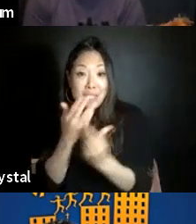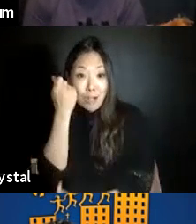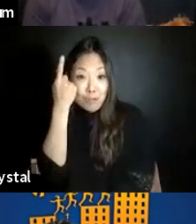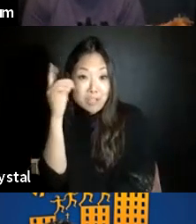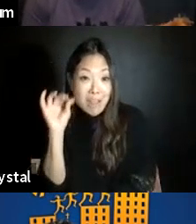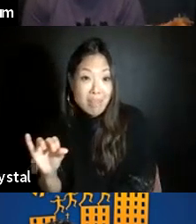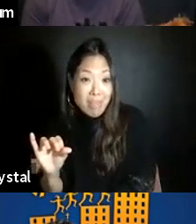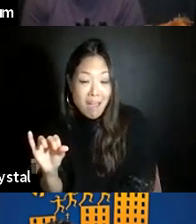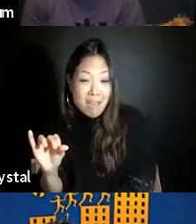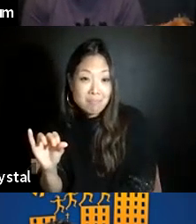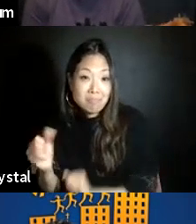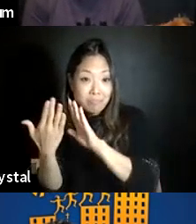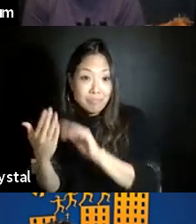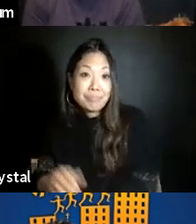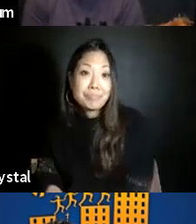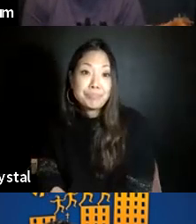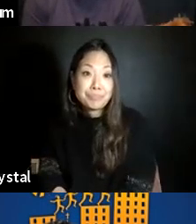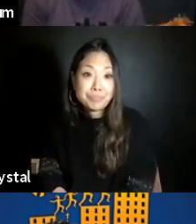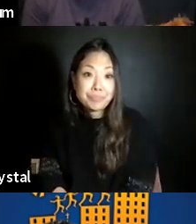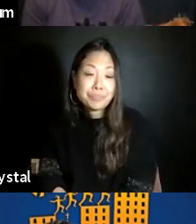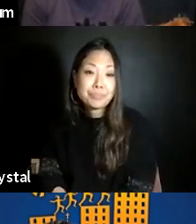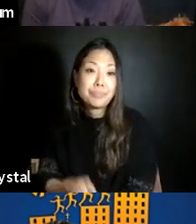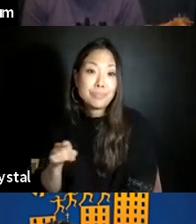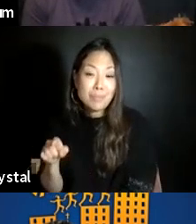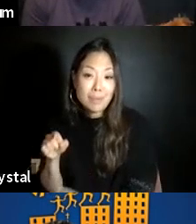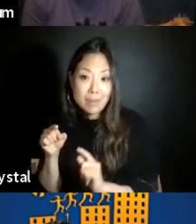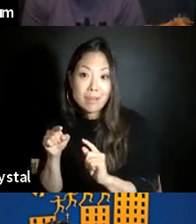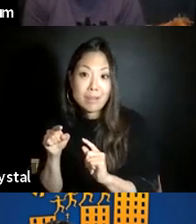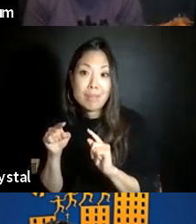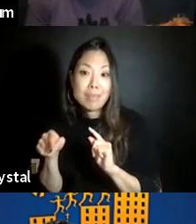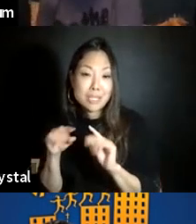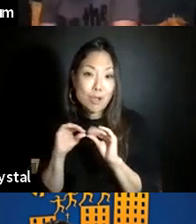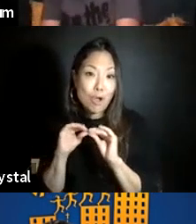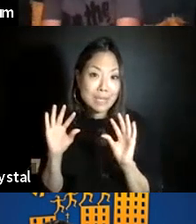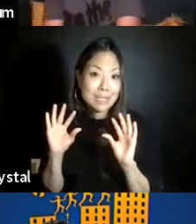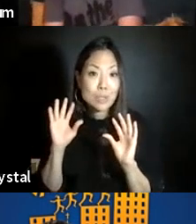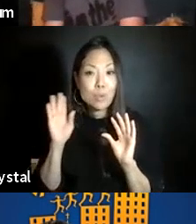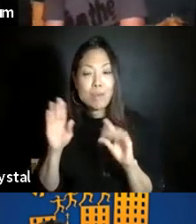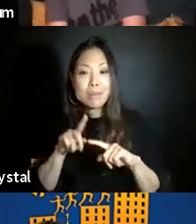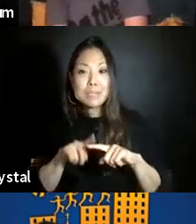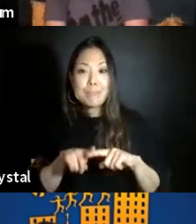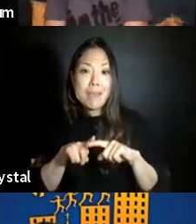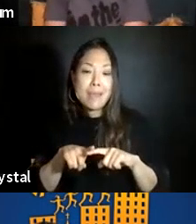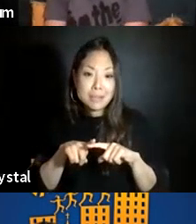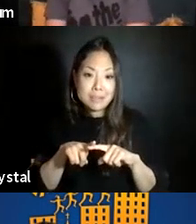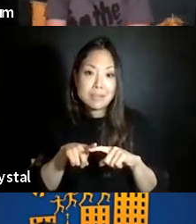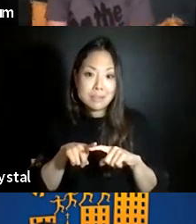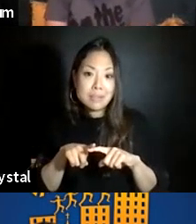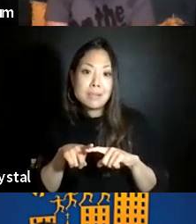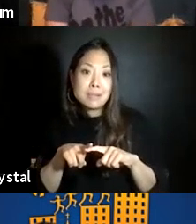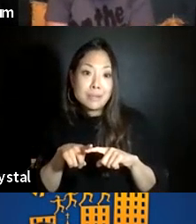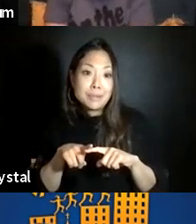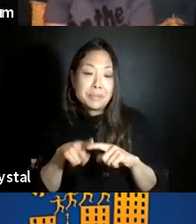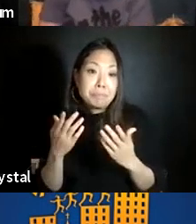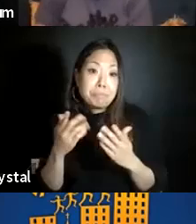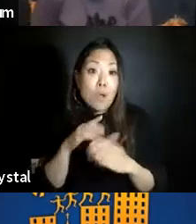And, you know, a lot of this obviously is going to be dependent on, all we can say, Wednesday, is that there will